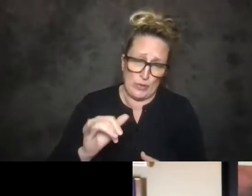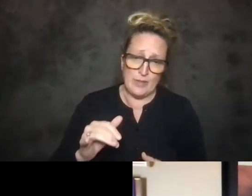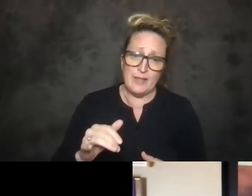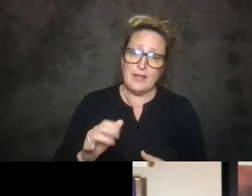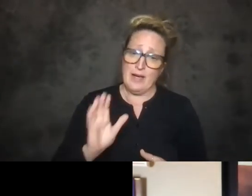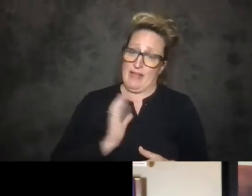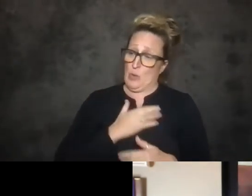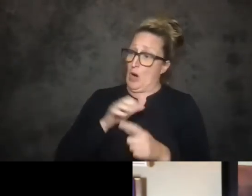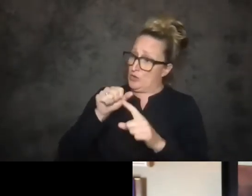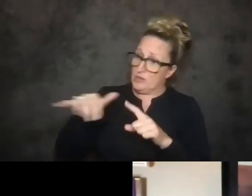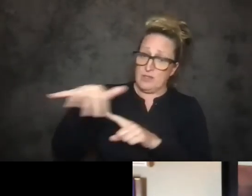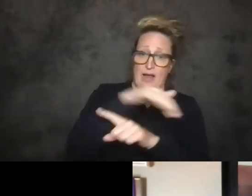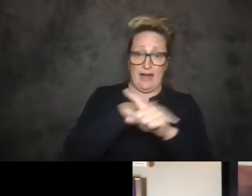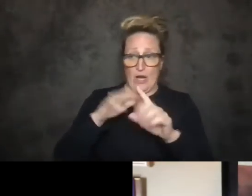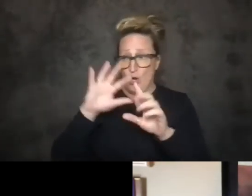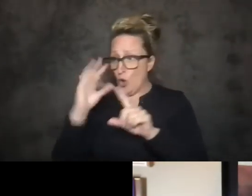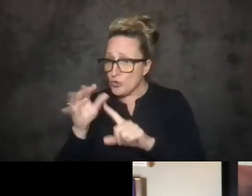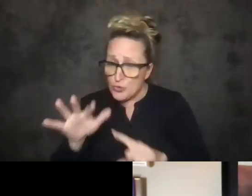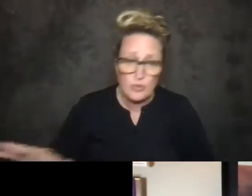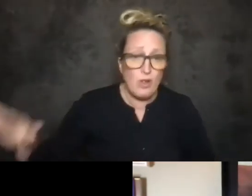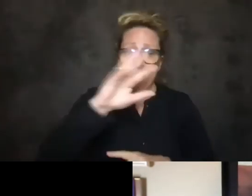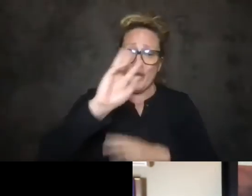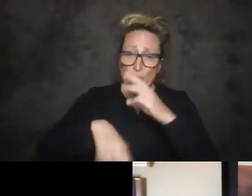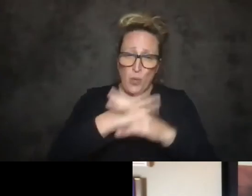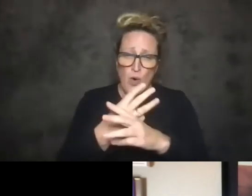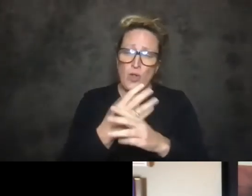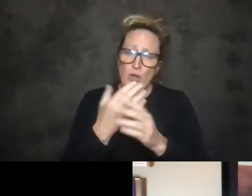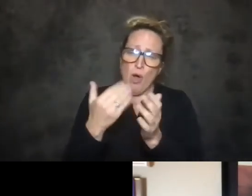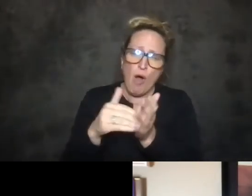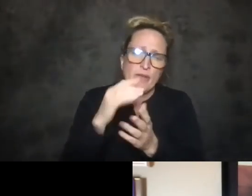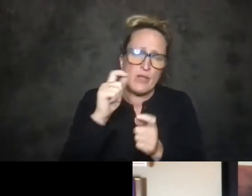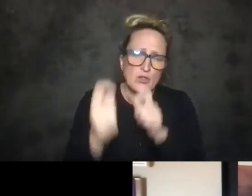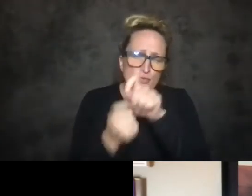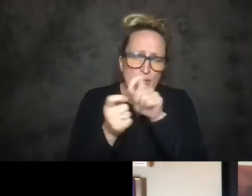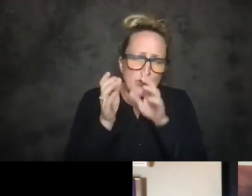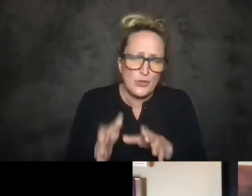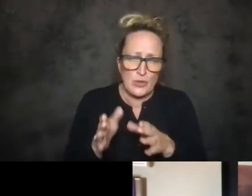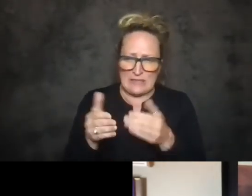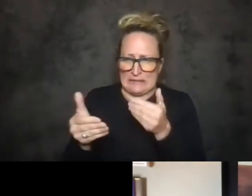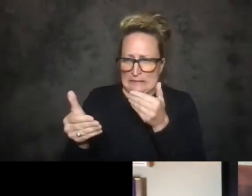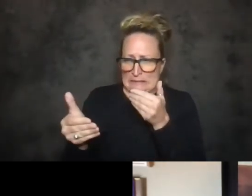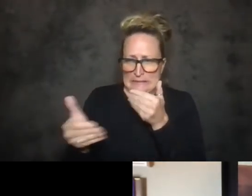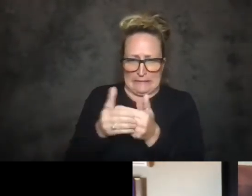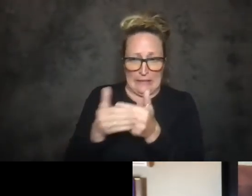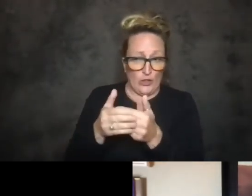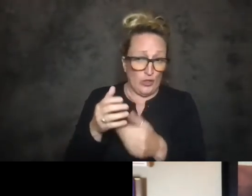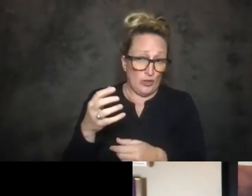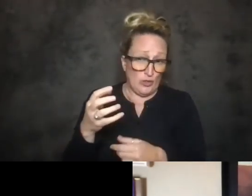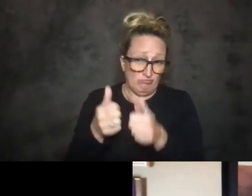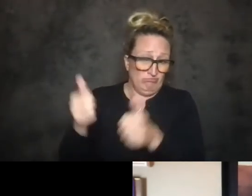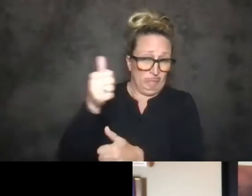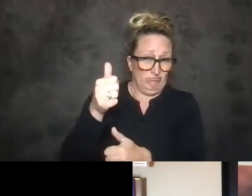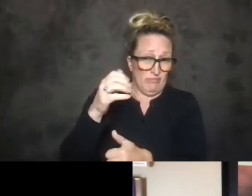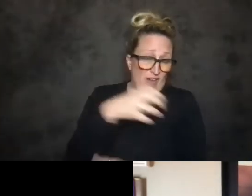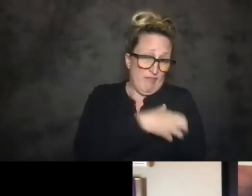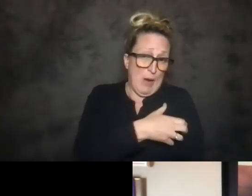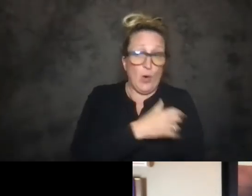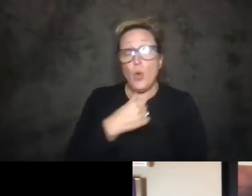our societies and cultures all over the world, there's often a trickster right near the seat of power, or a